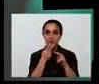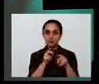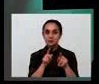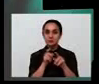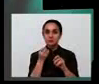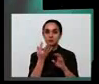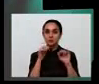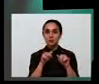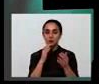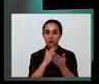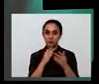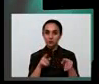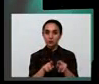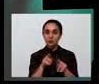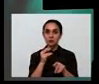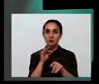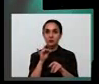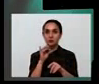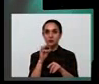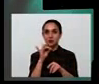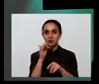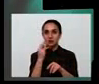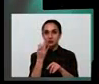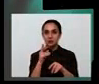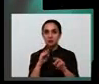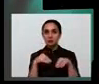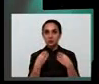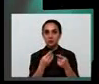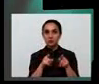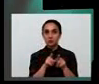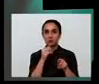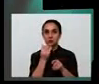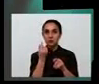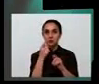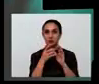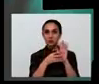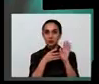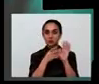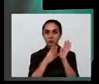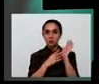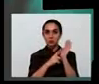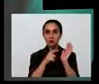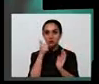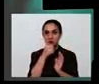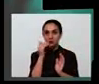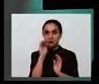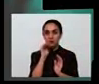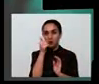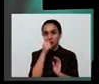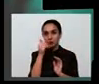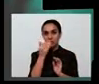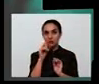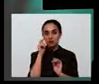qancha imtiyozlar, o'sha preferensiyalar berilishi. Shuning bilan birgalikda 1997-yil fevral oyida